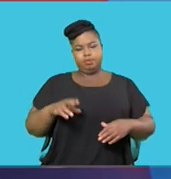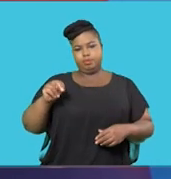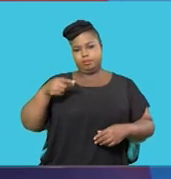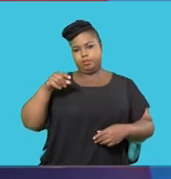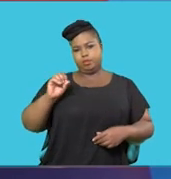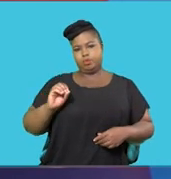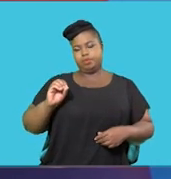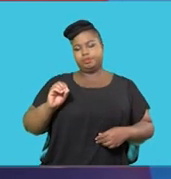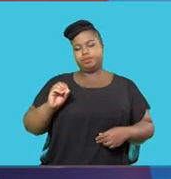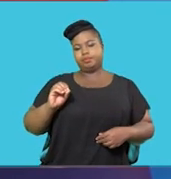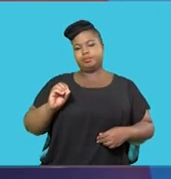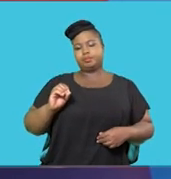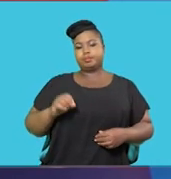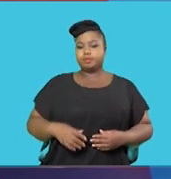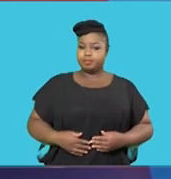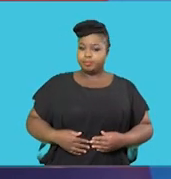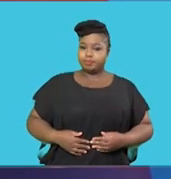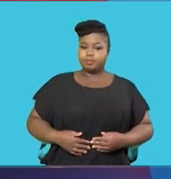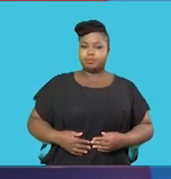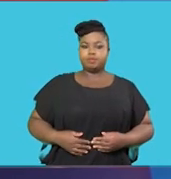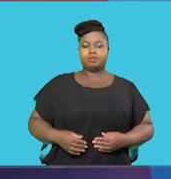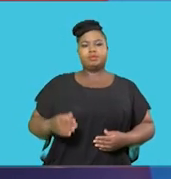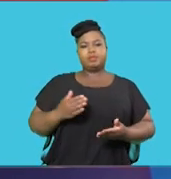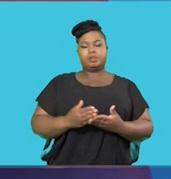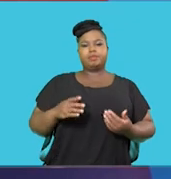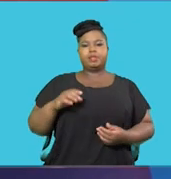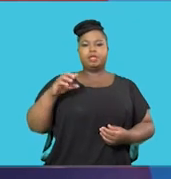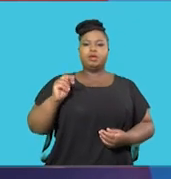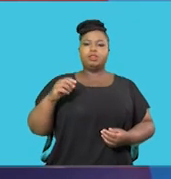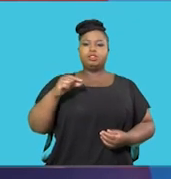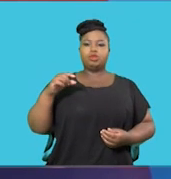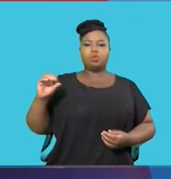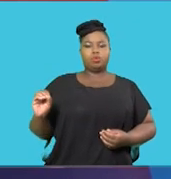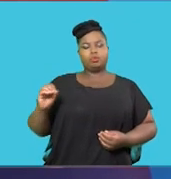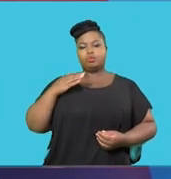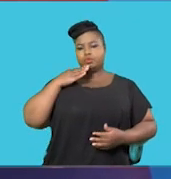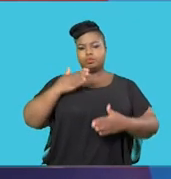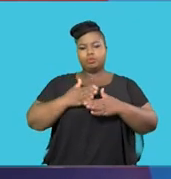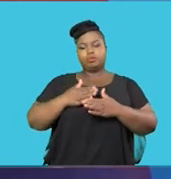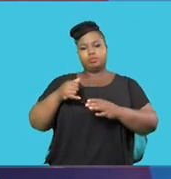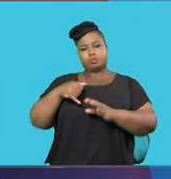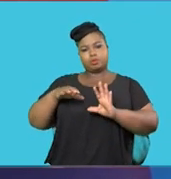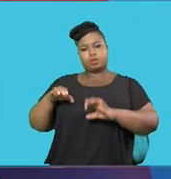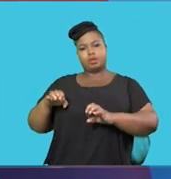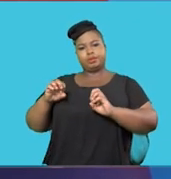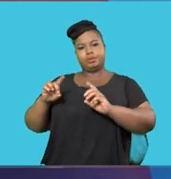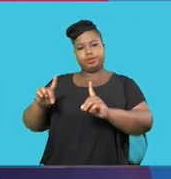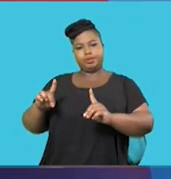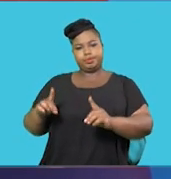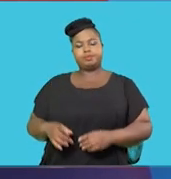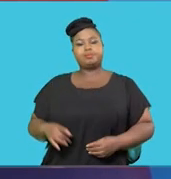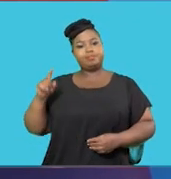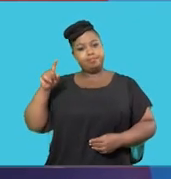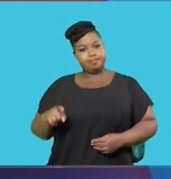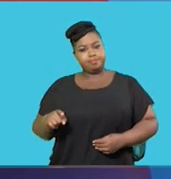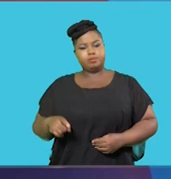society organizations, and non-governmental organizations operating within the education sphere